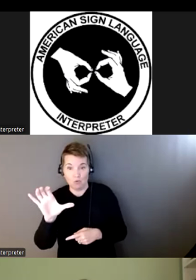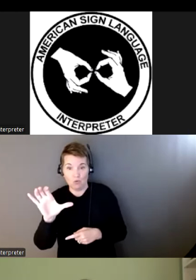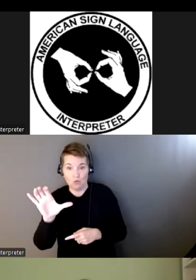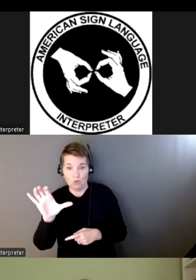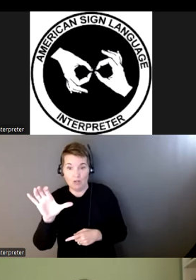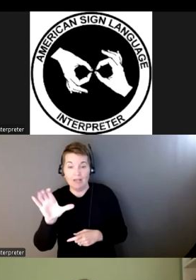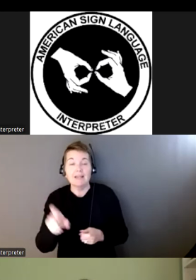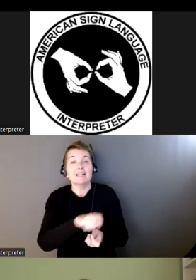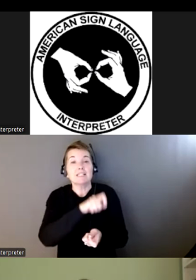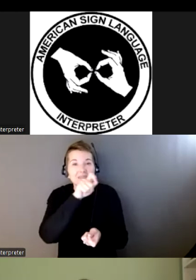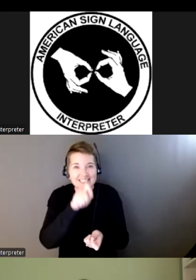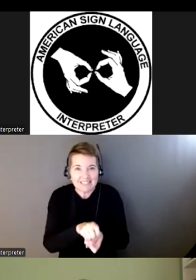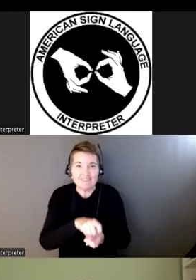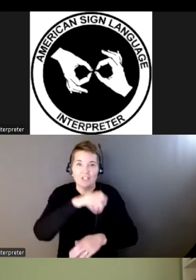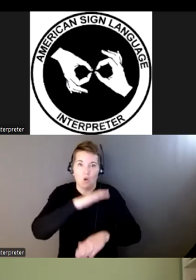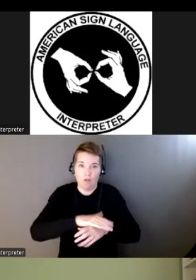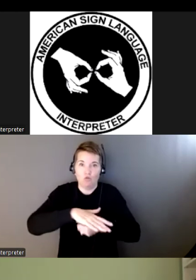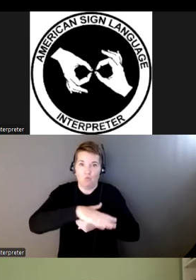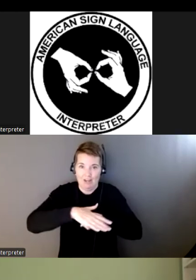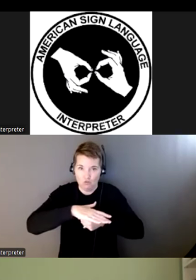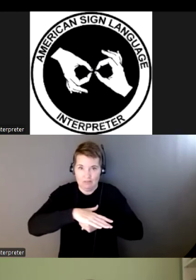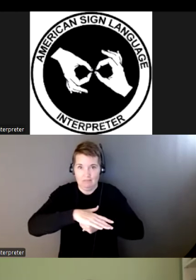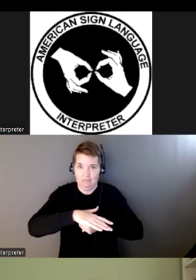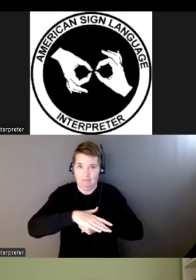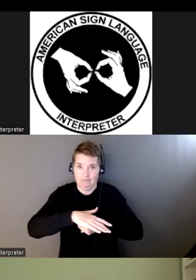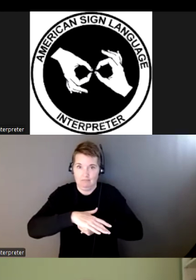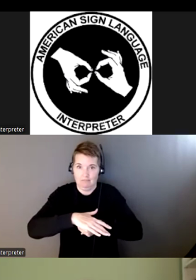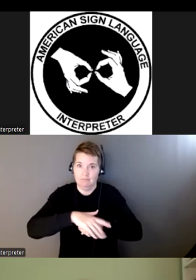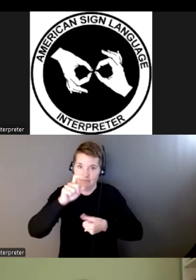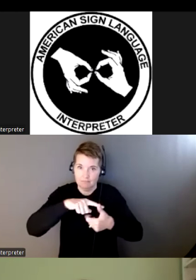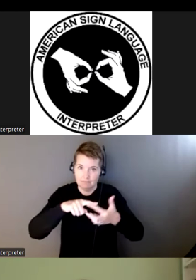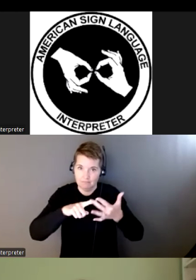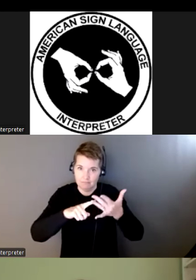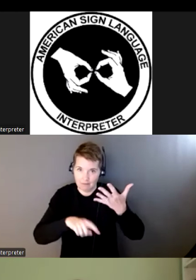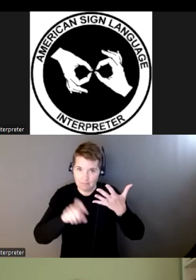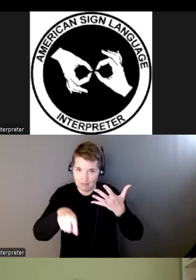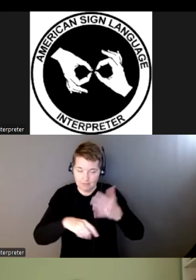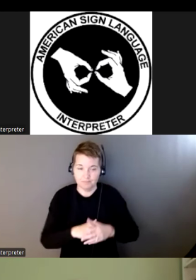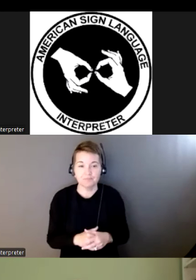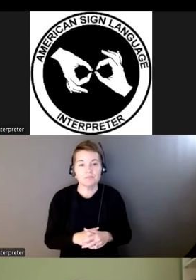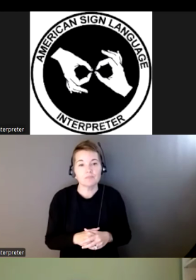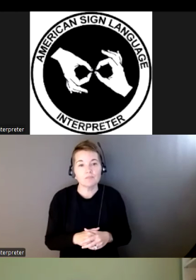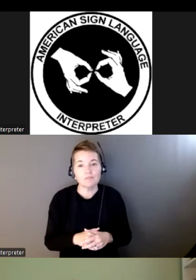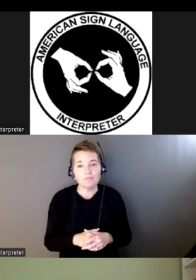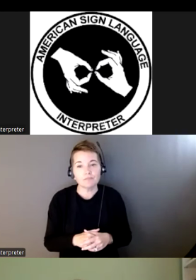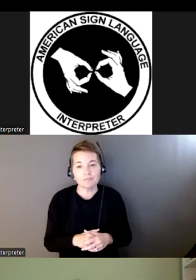specific on-site locations. And I'm saying it because, sometimes